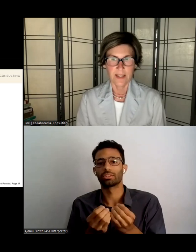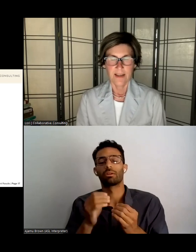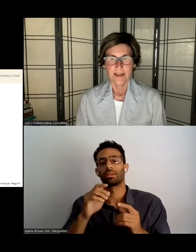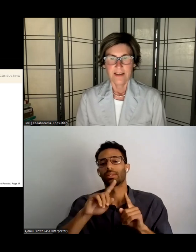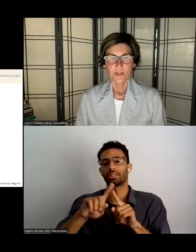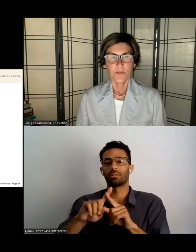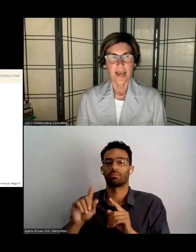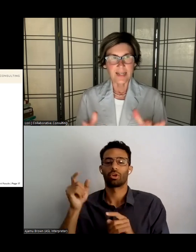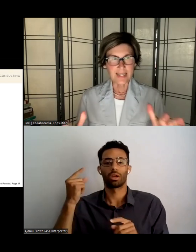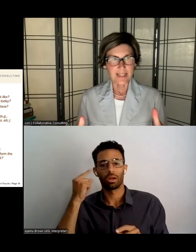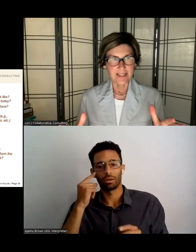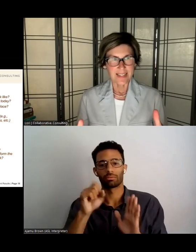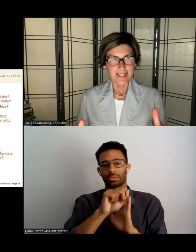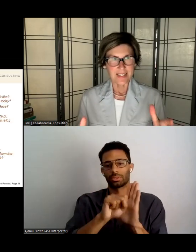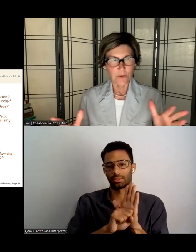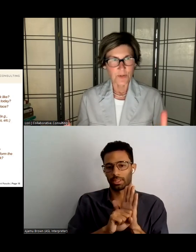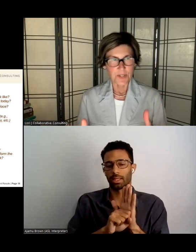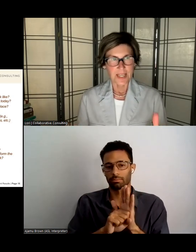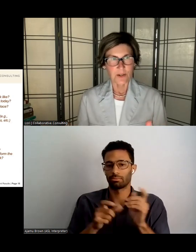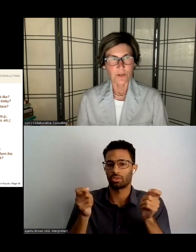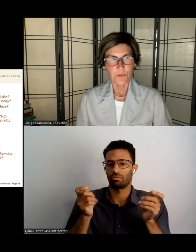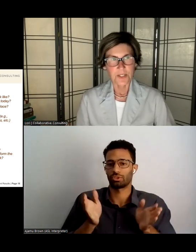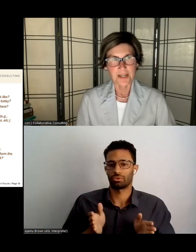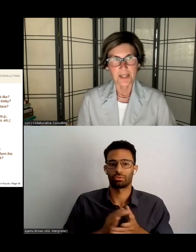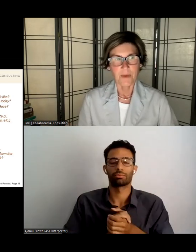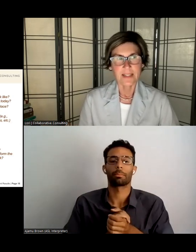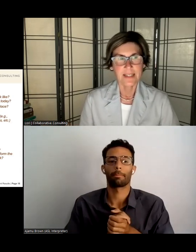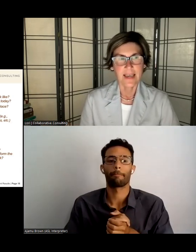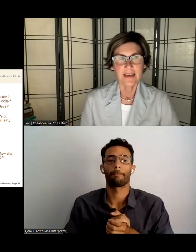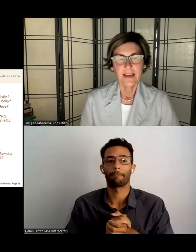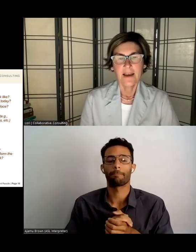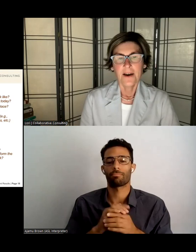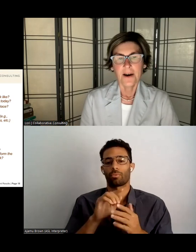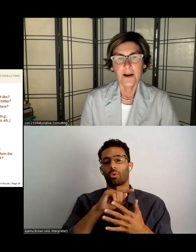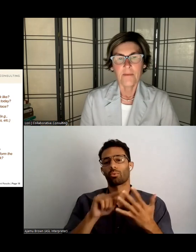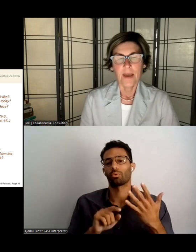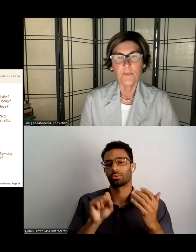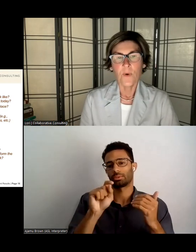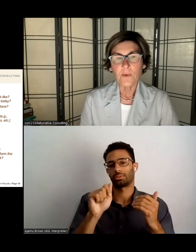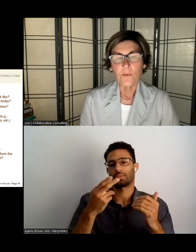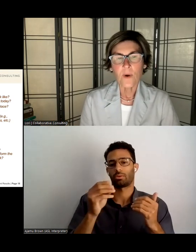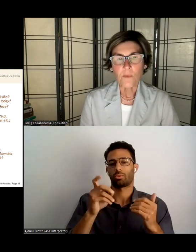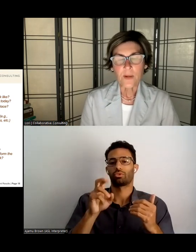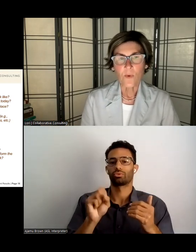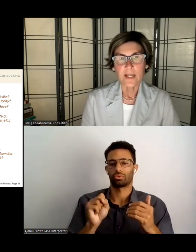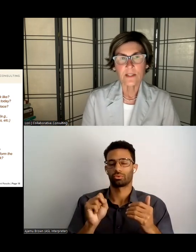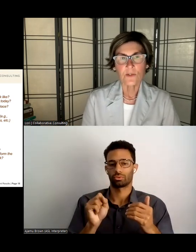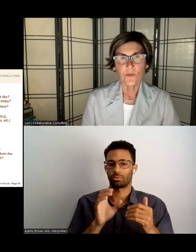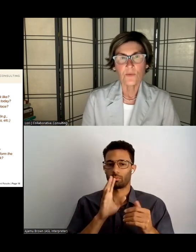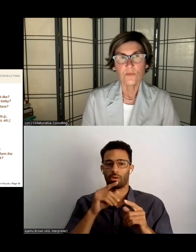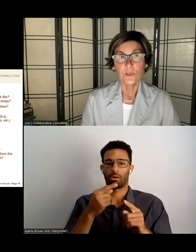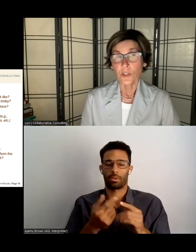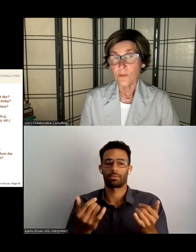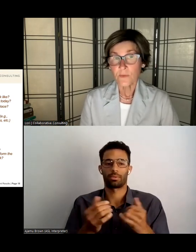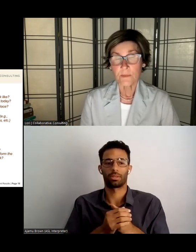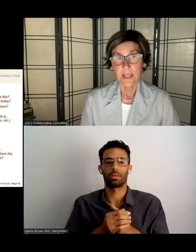officials. So those are the stakeholders we're talking about today. And what we wanted